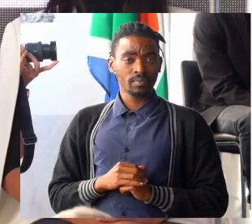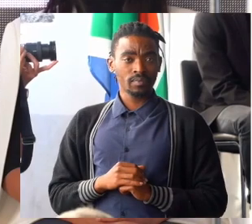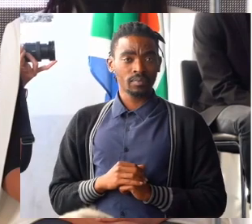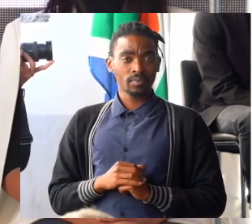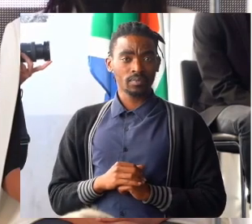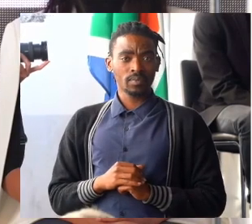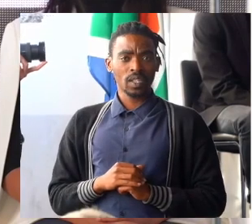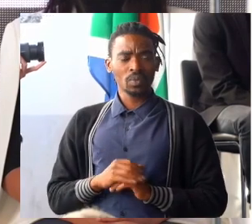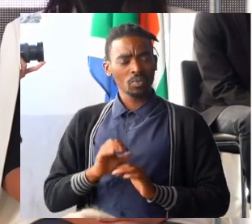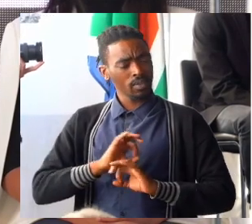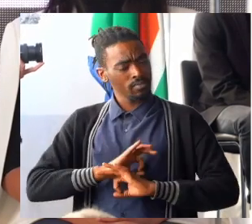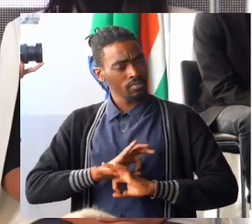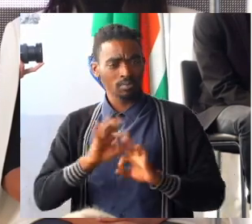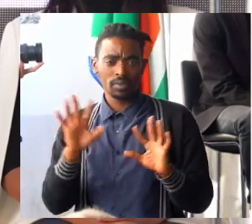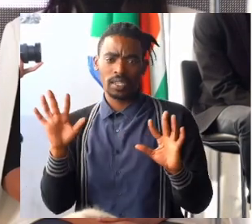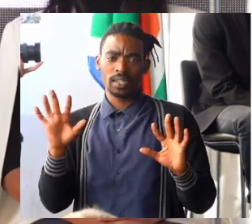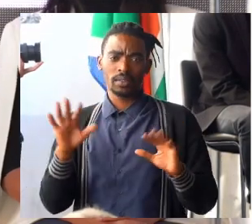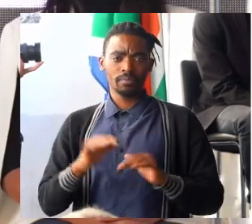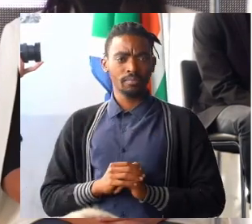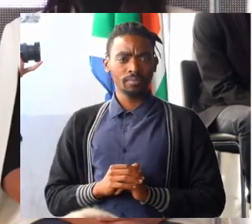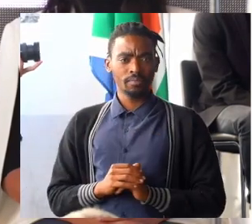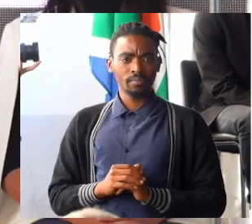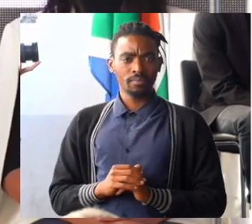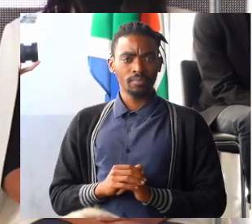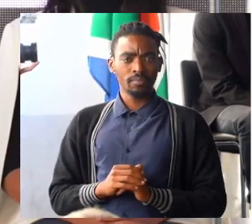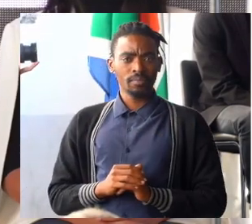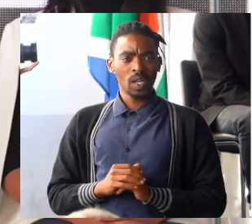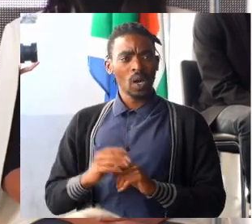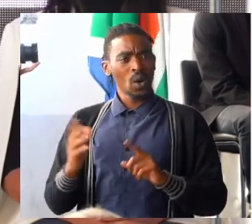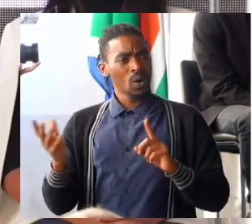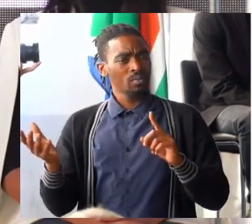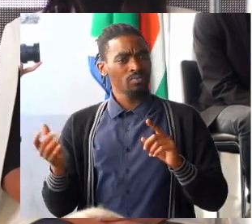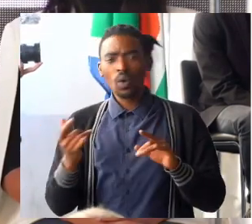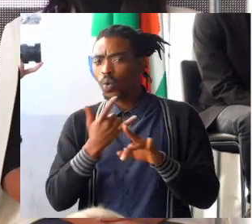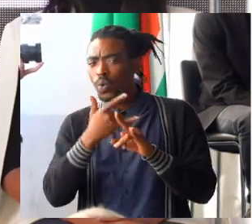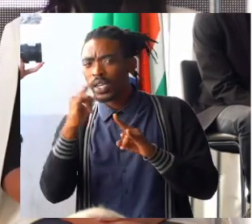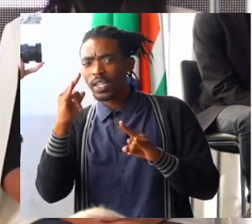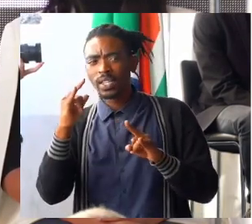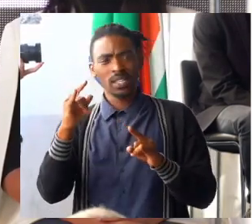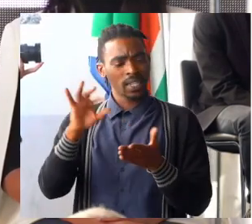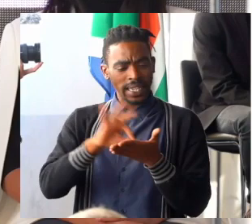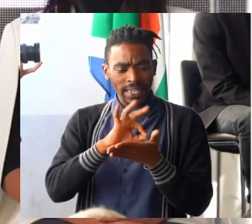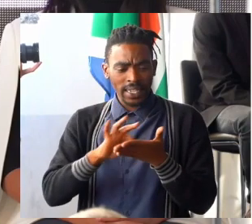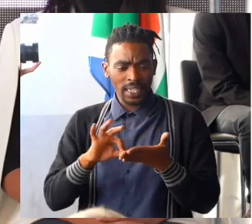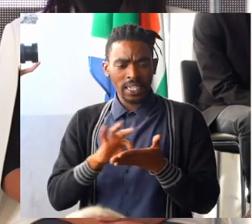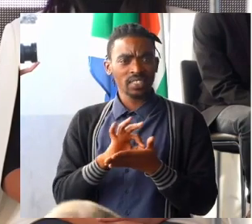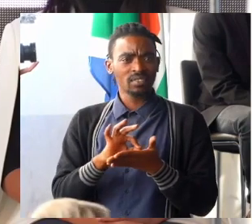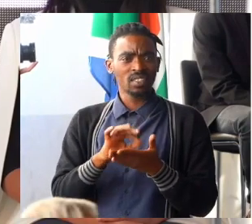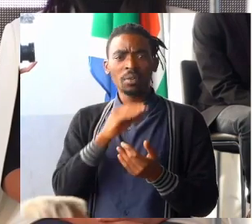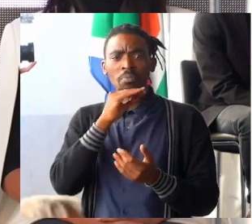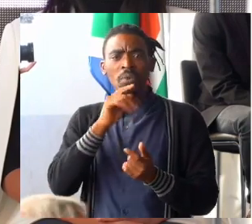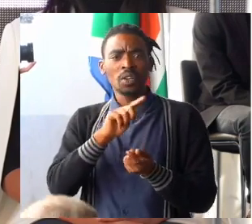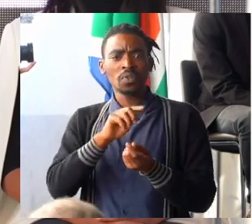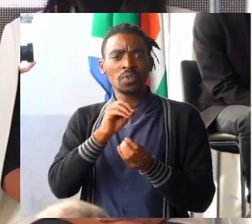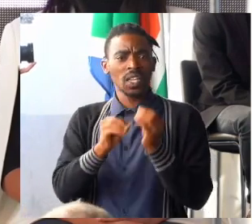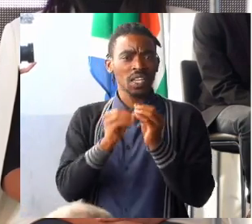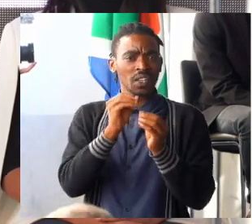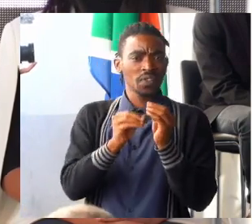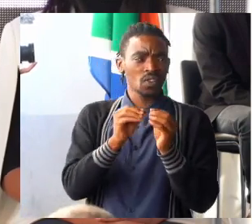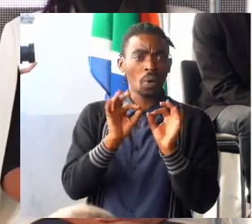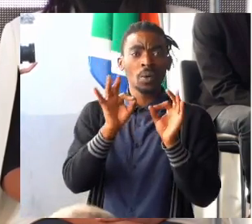are very clear that merely winning or contesting an election does not fix South Africa's